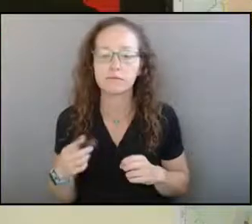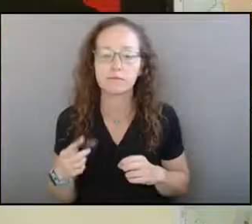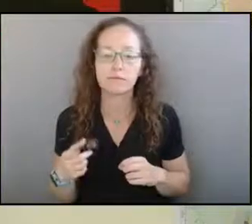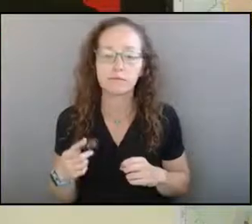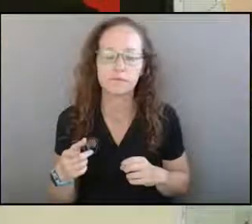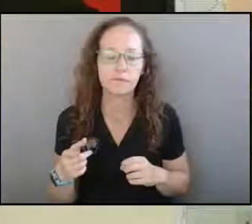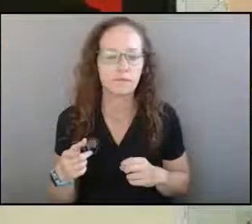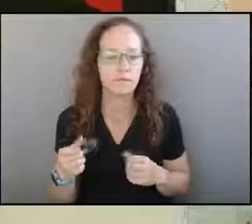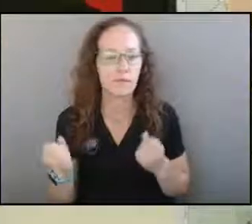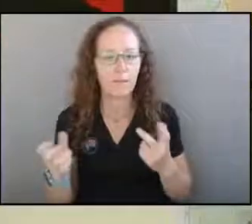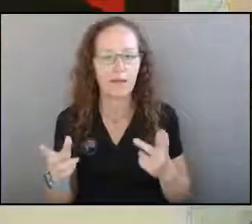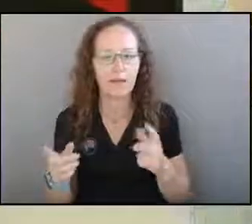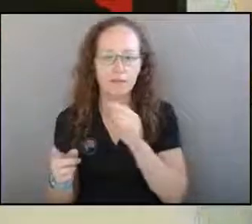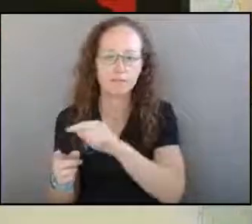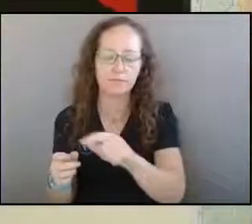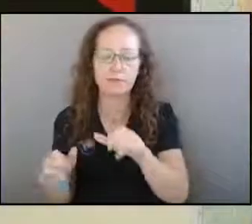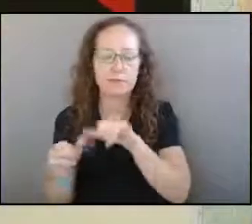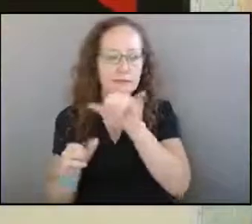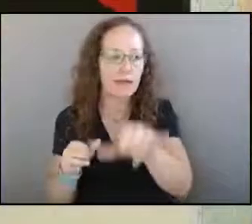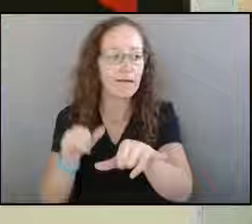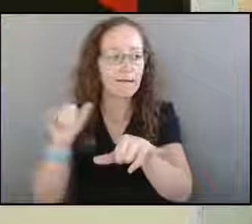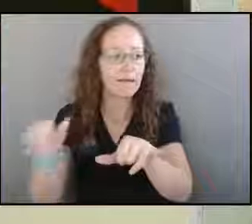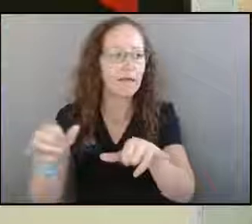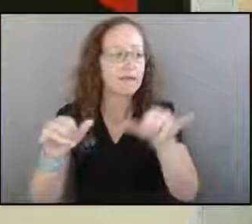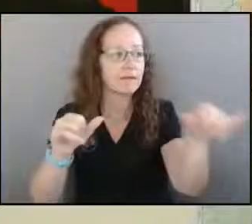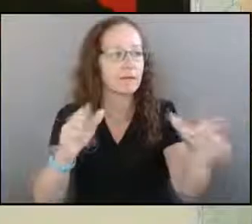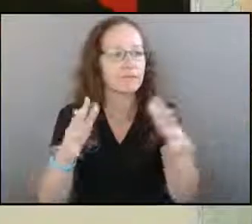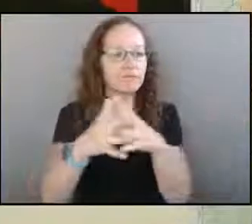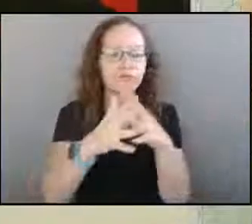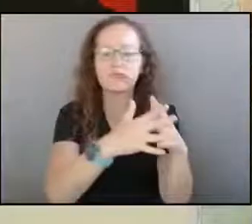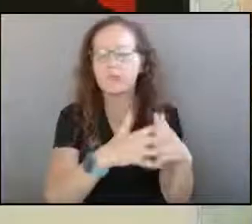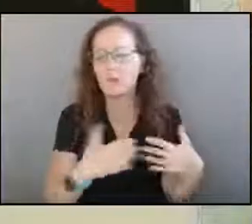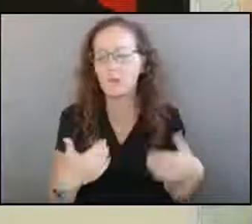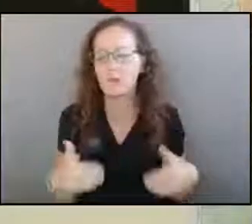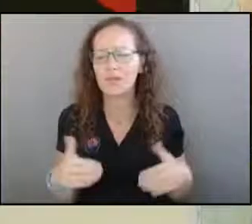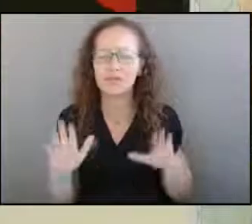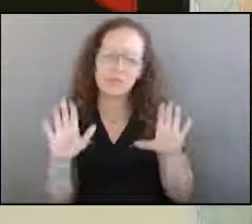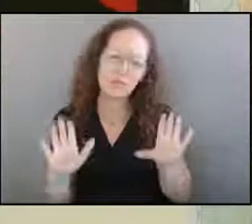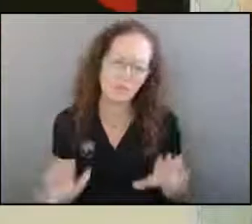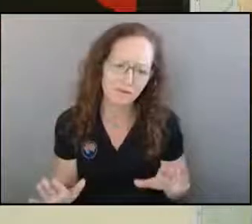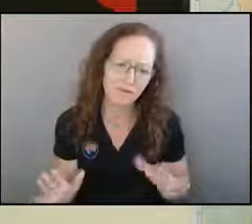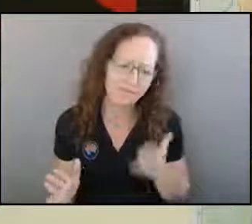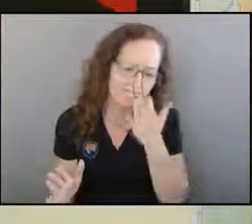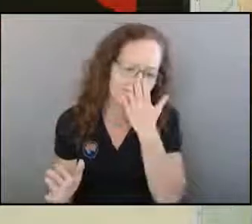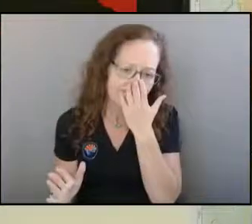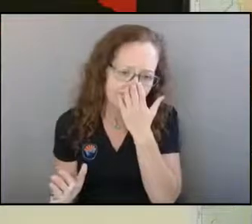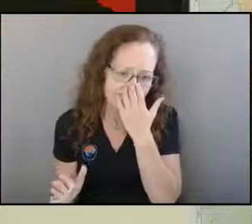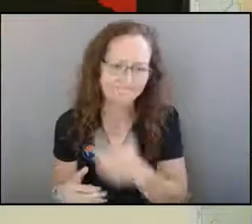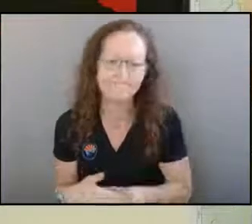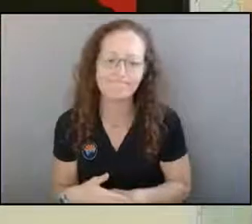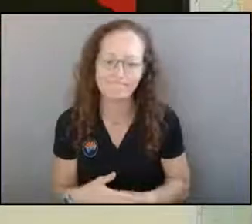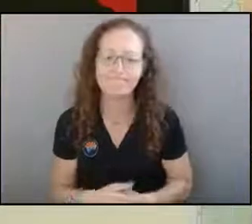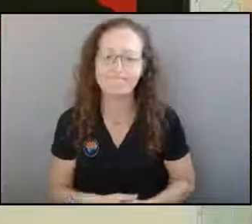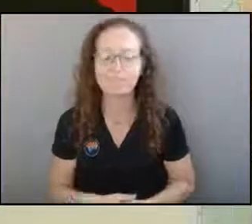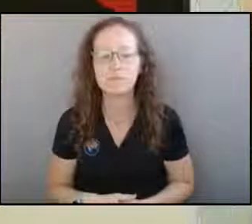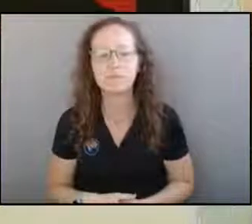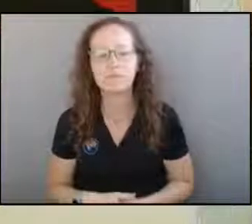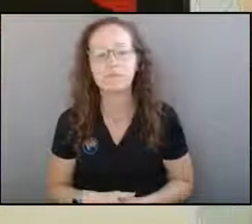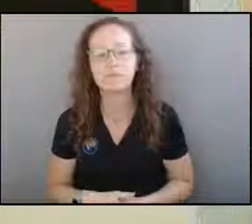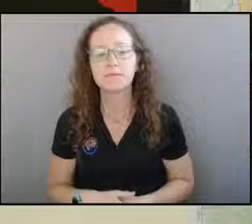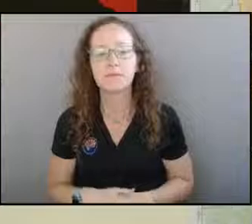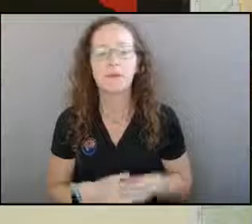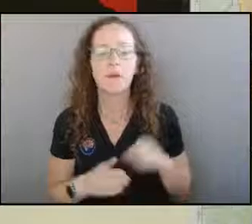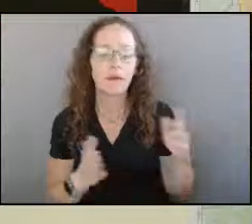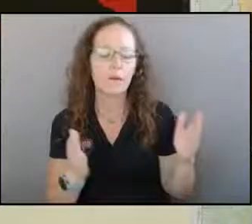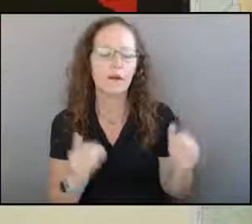that they've stayed at. It's been wonderful. Let me see what else. For the people of Mora, I want